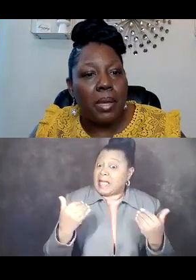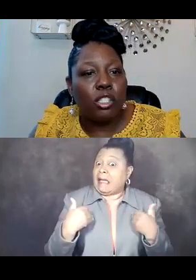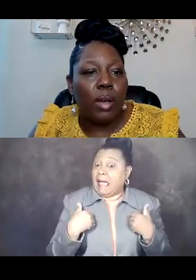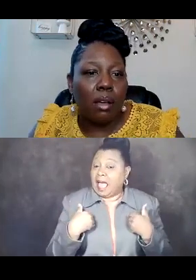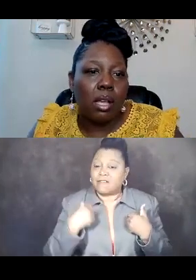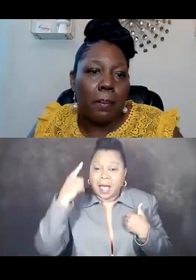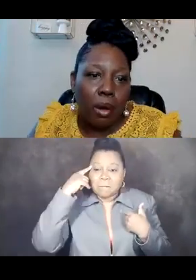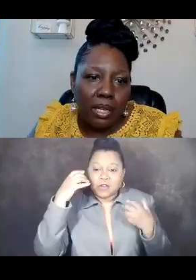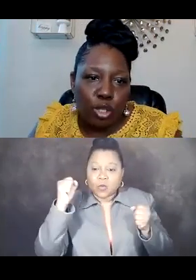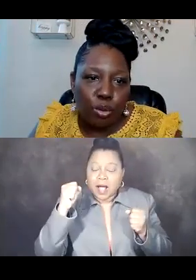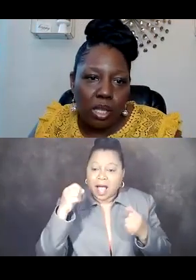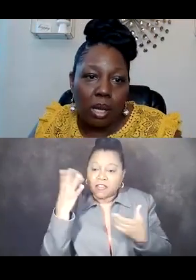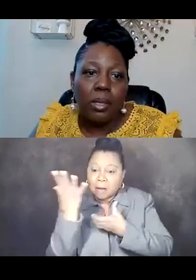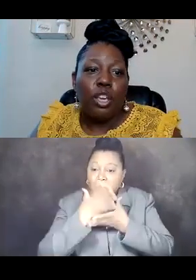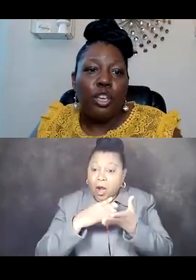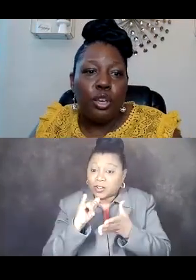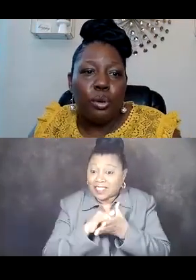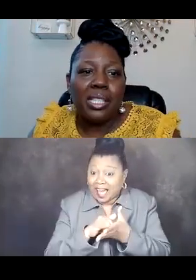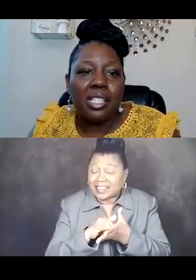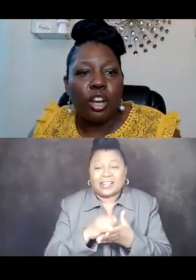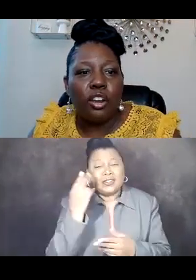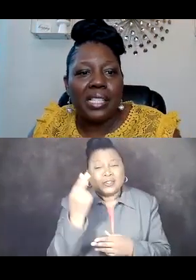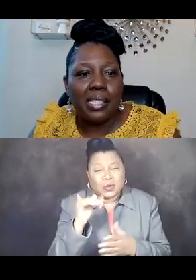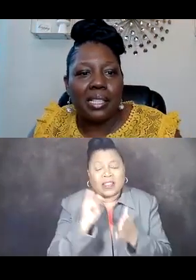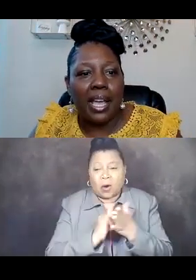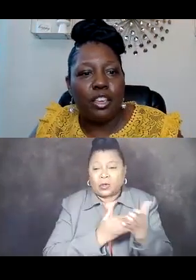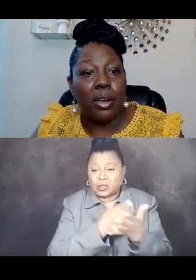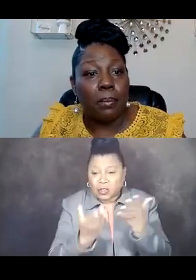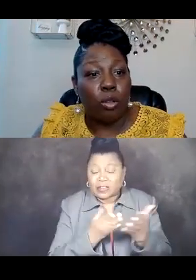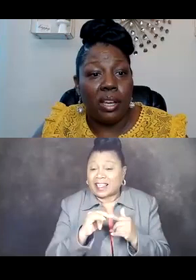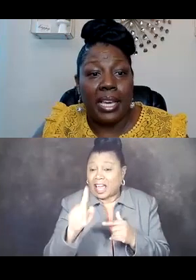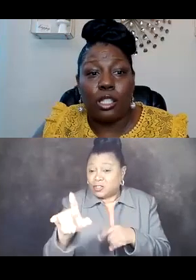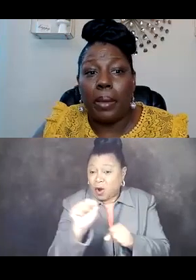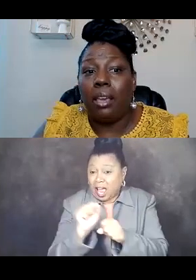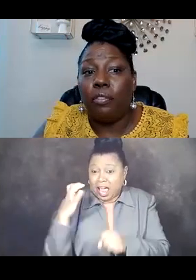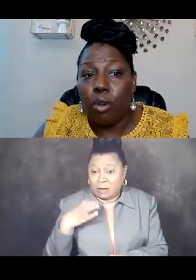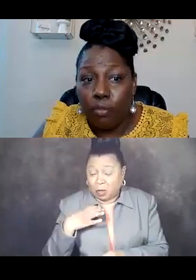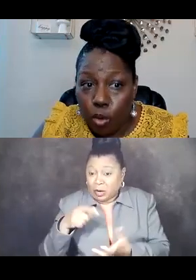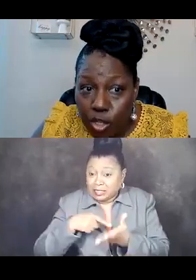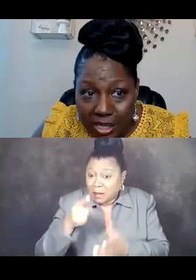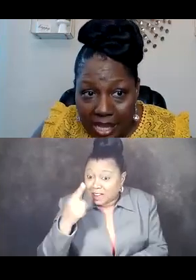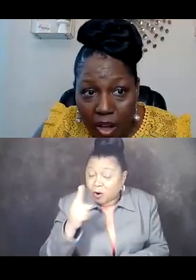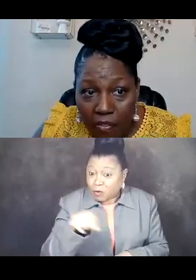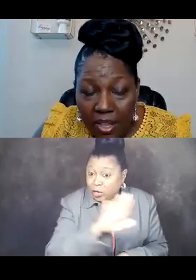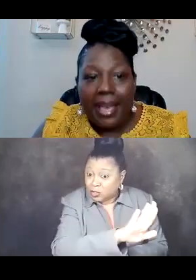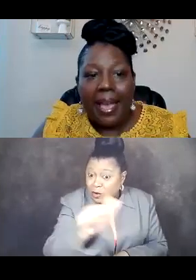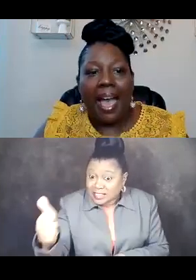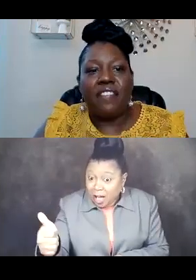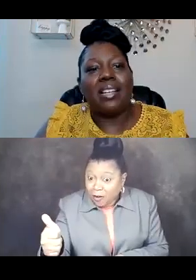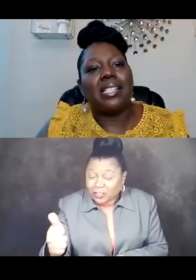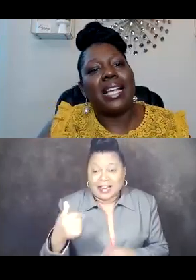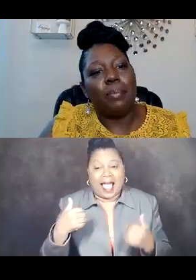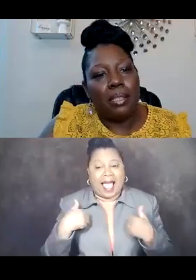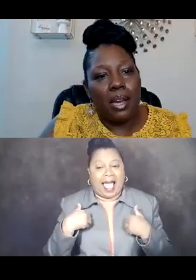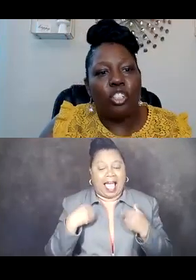a mental health component to them. Use the services that your employer is paying for yourself. Have